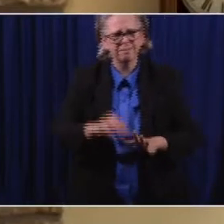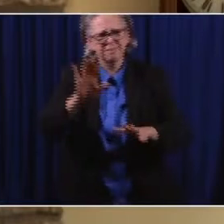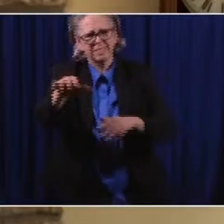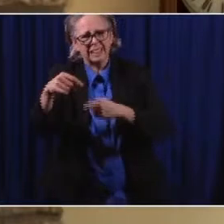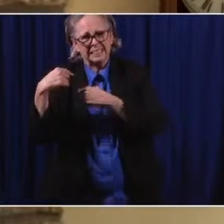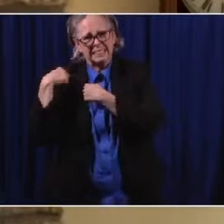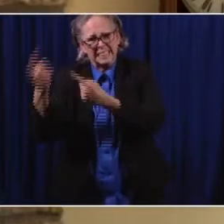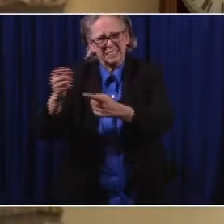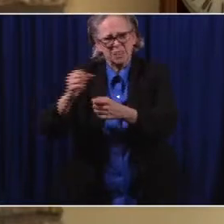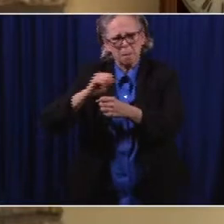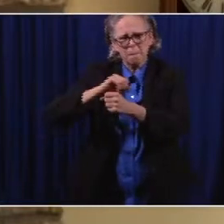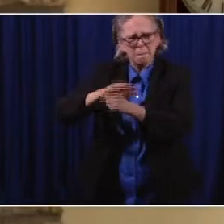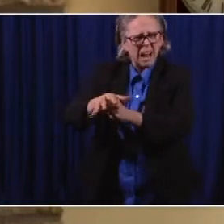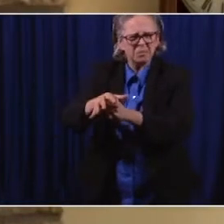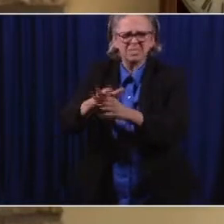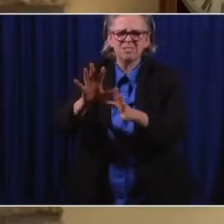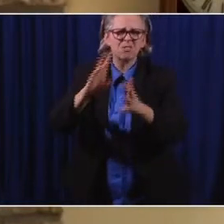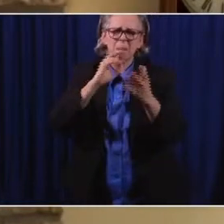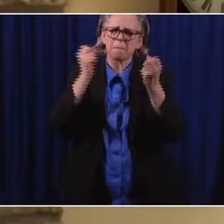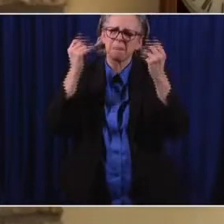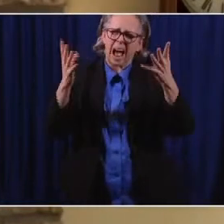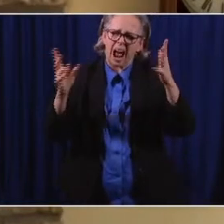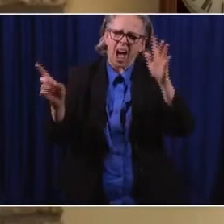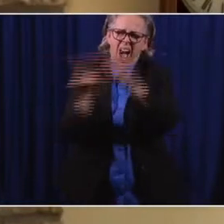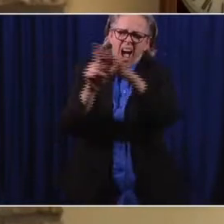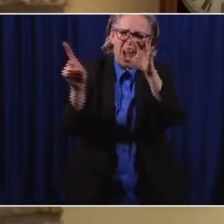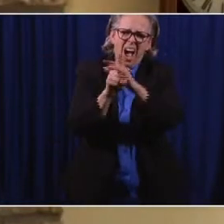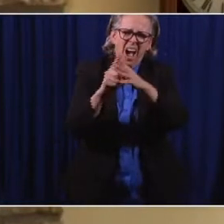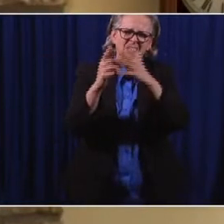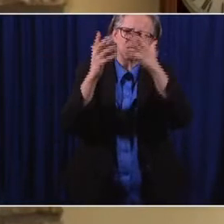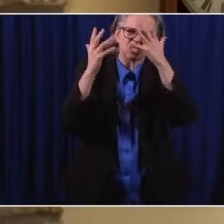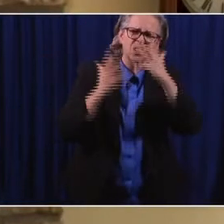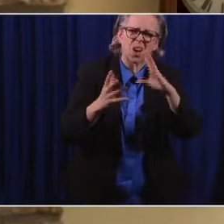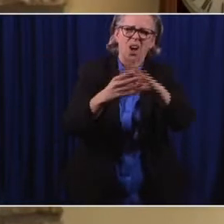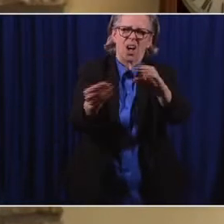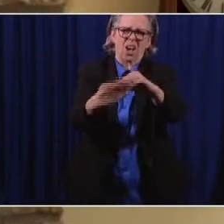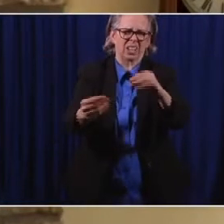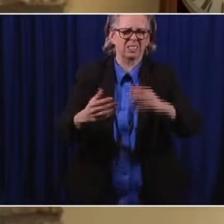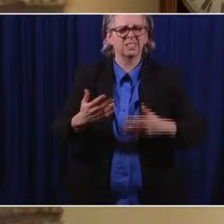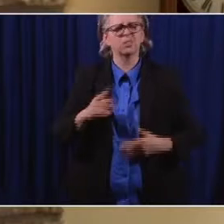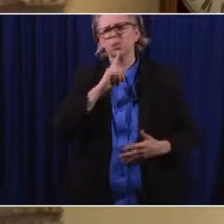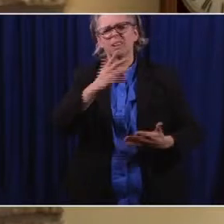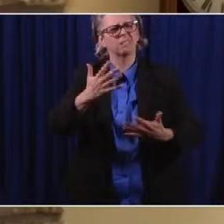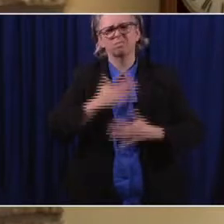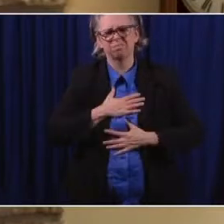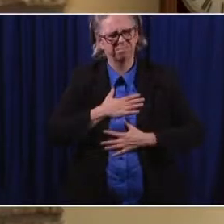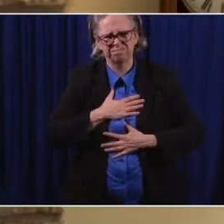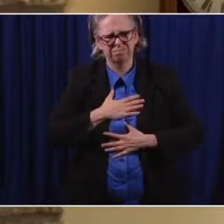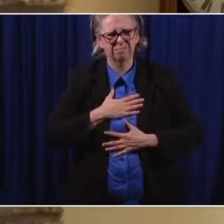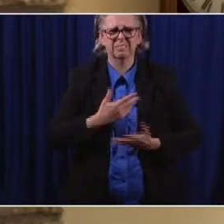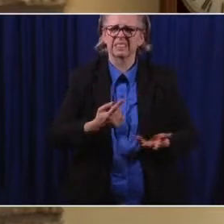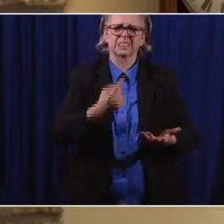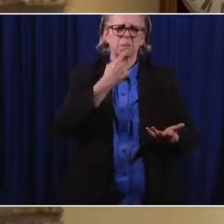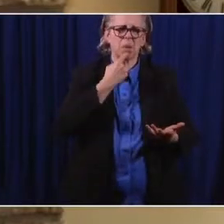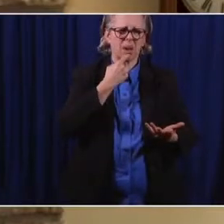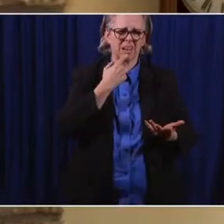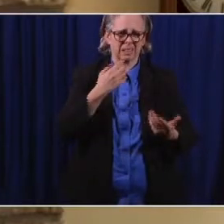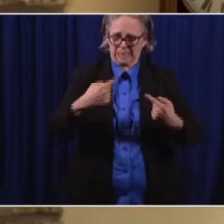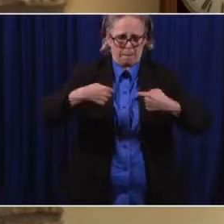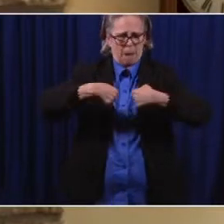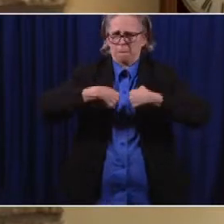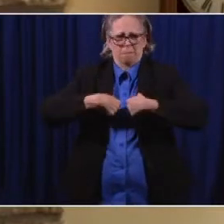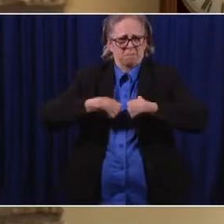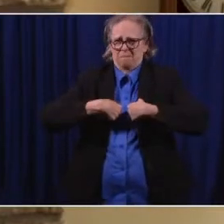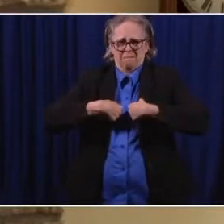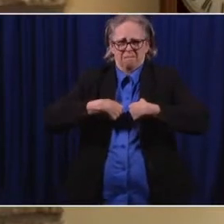sad, caused me a lot of anguish, but it's not about me. It's about what these kids are